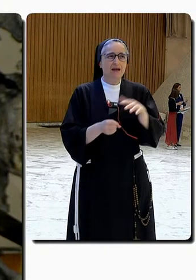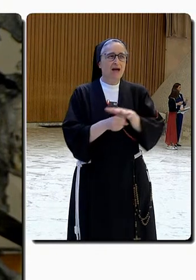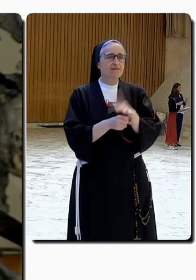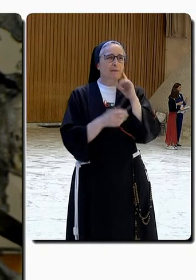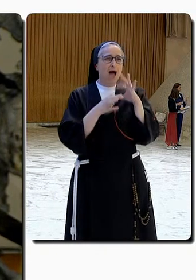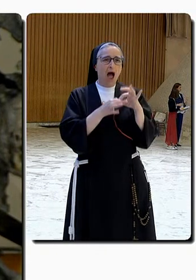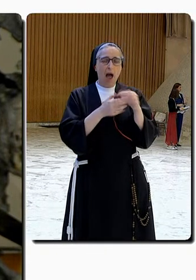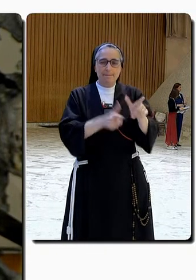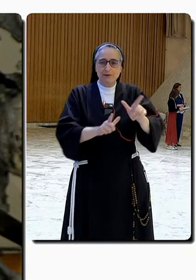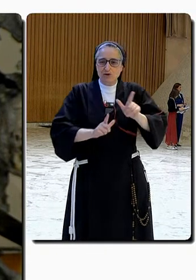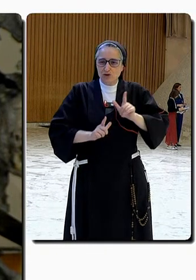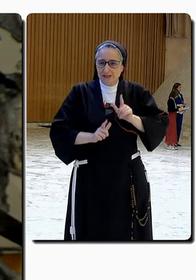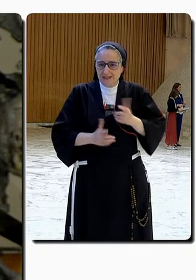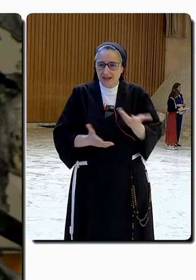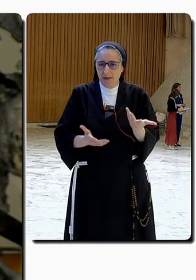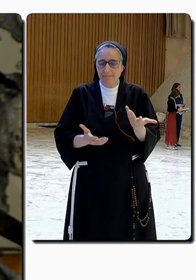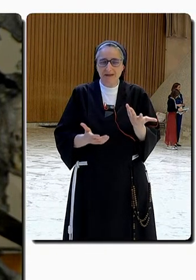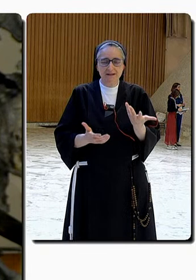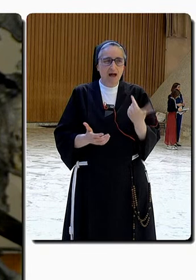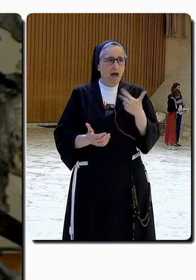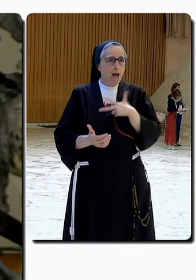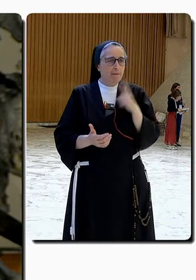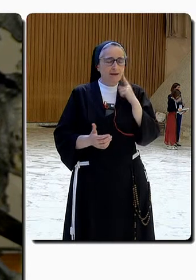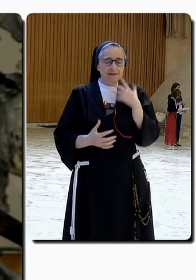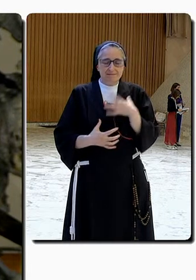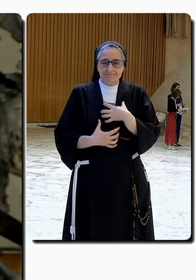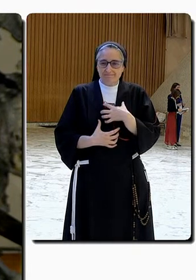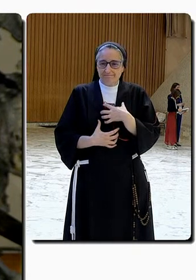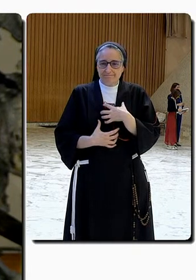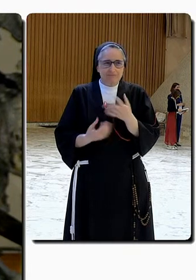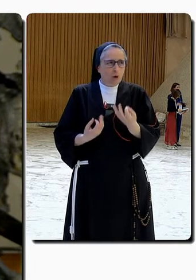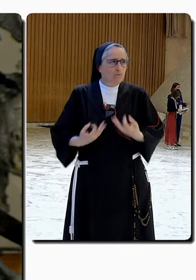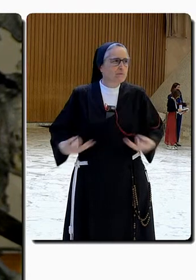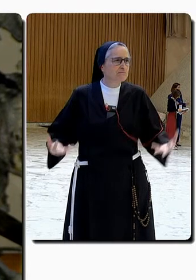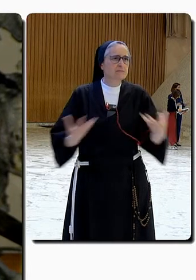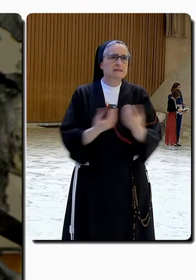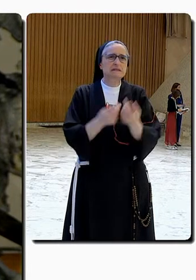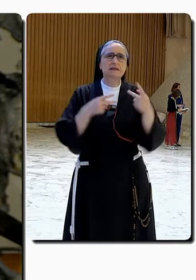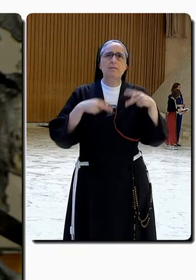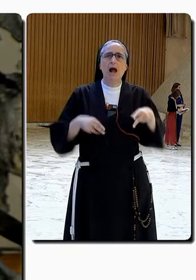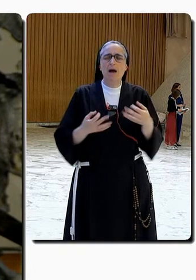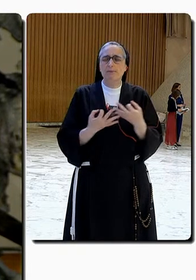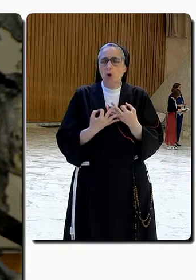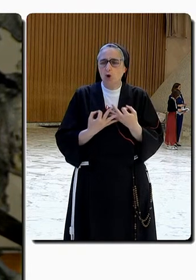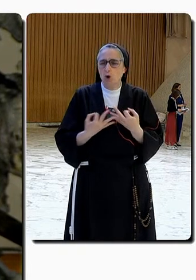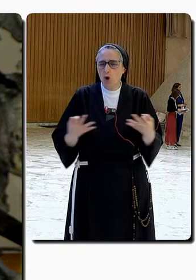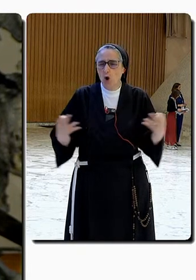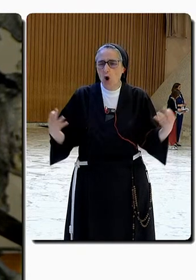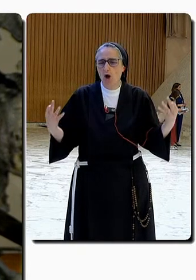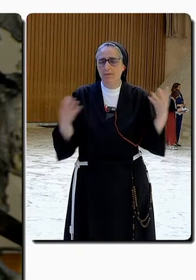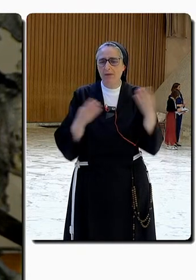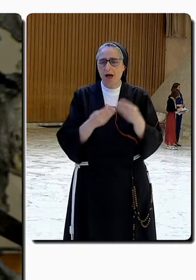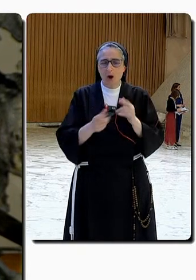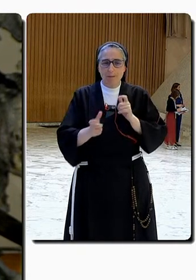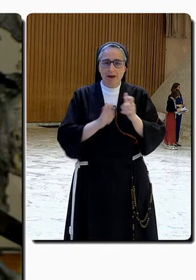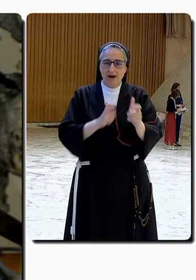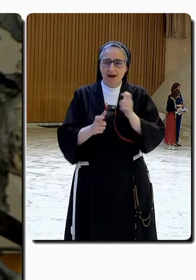had taken hold among us on our joint spiritual path to establish a close relation with